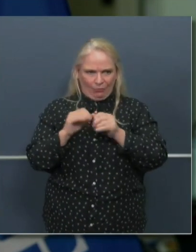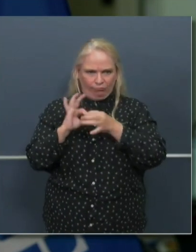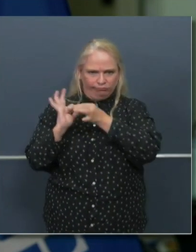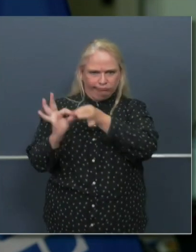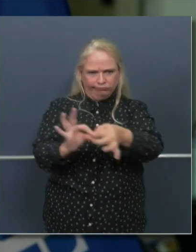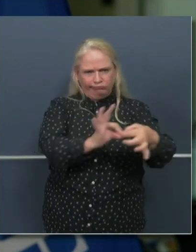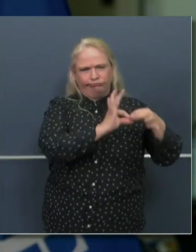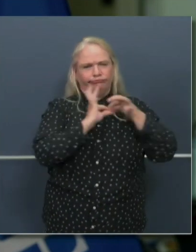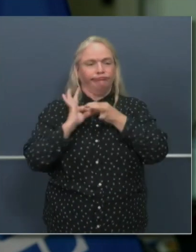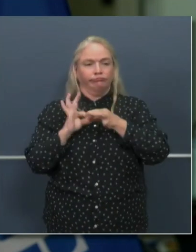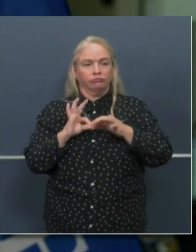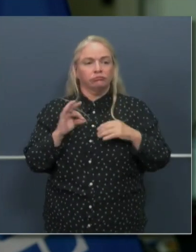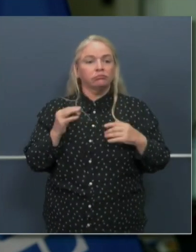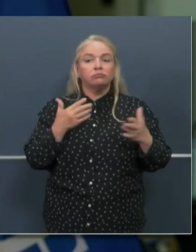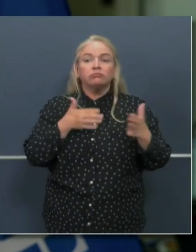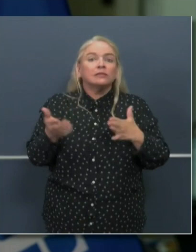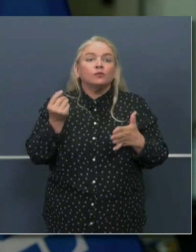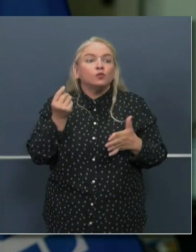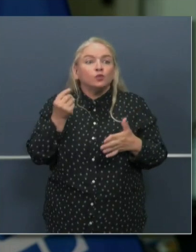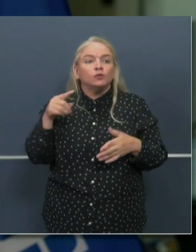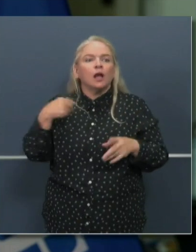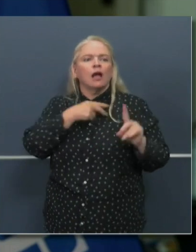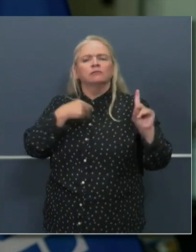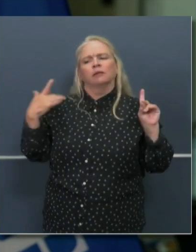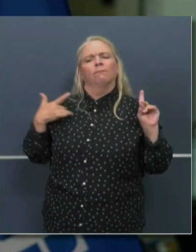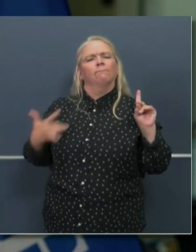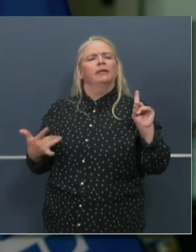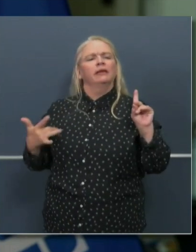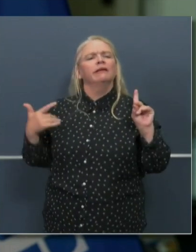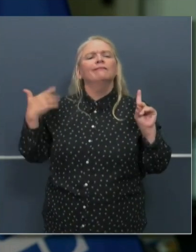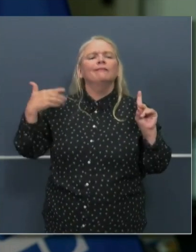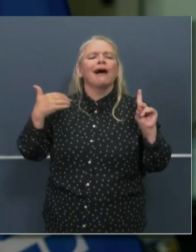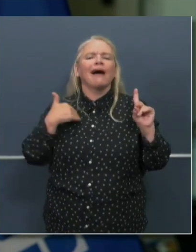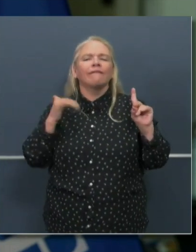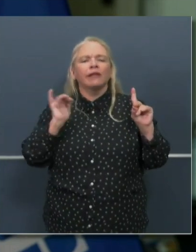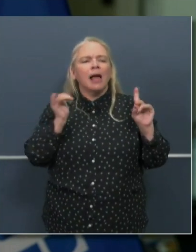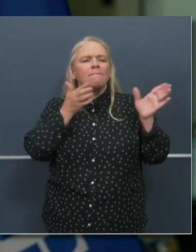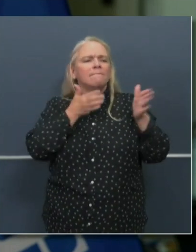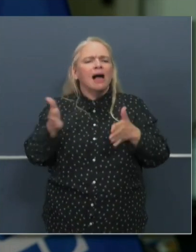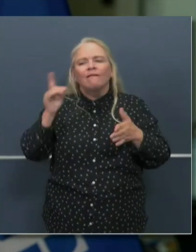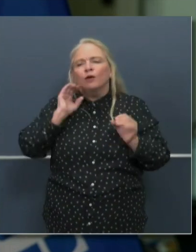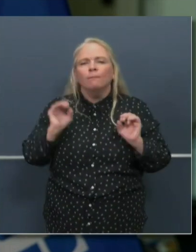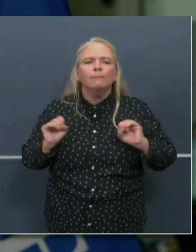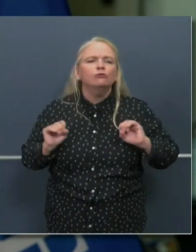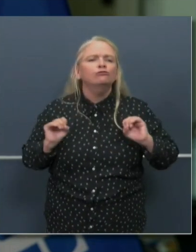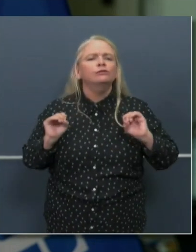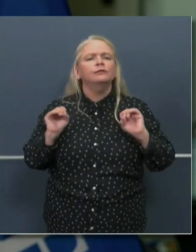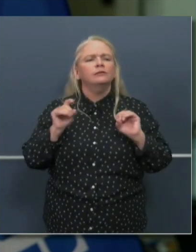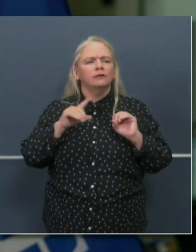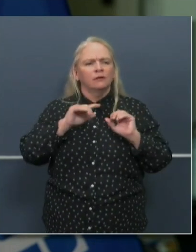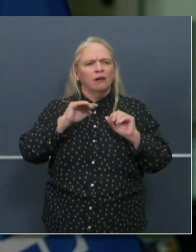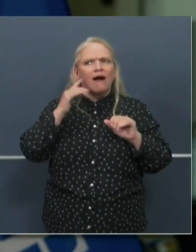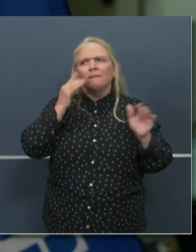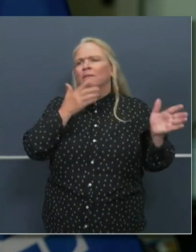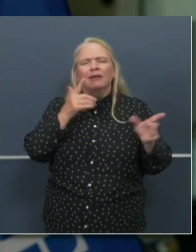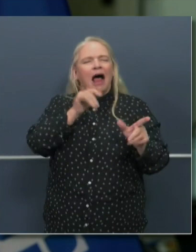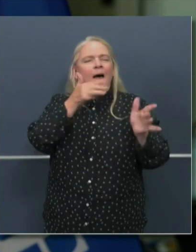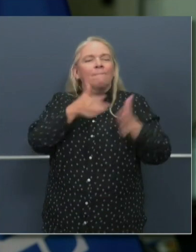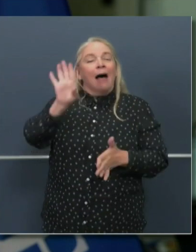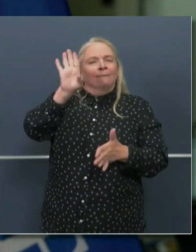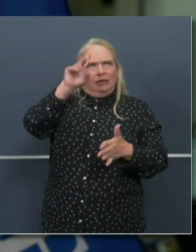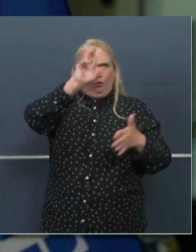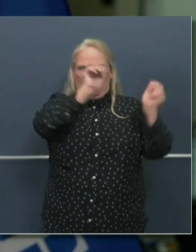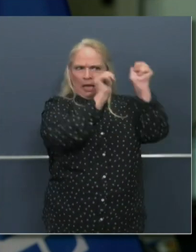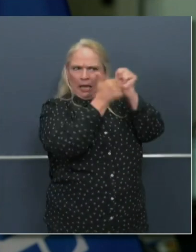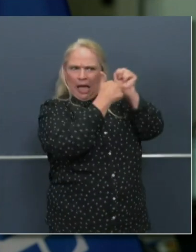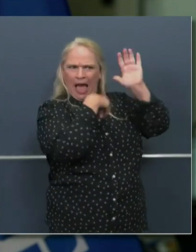hospitals have, on an ongoing basis, an emergency operations plan. That plan and teams that are dedicated within each